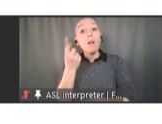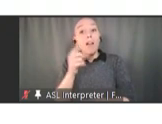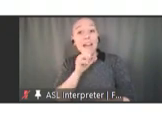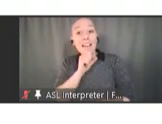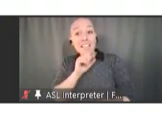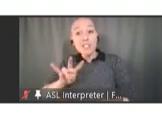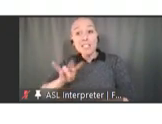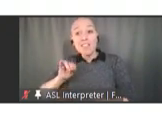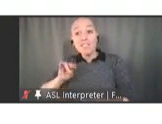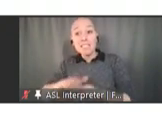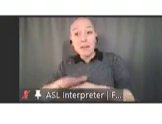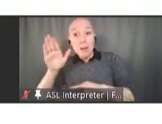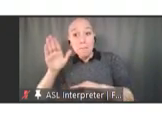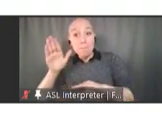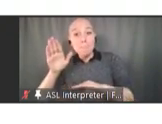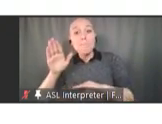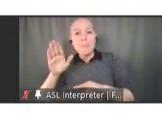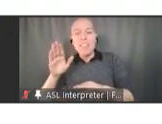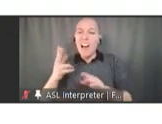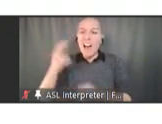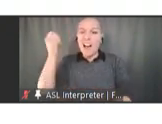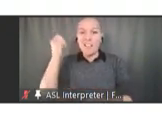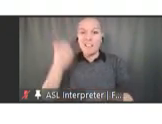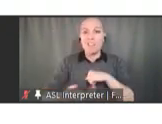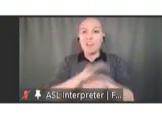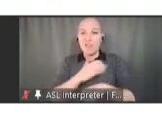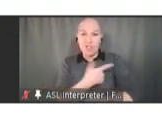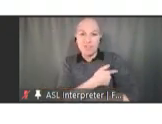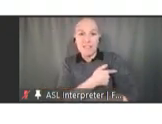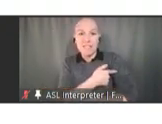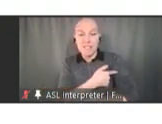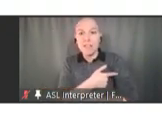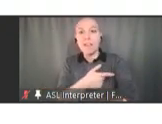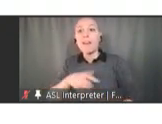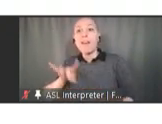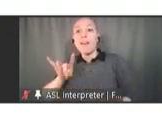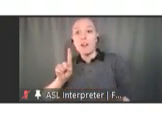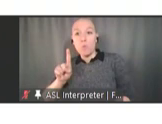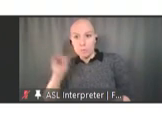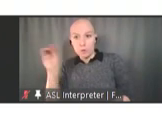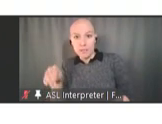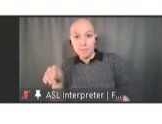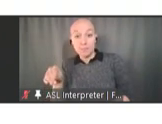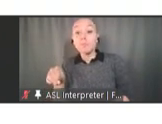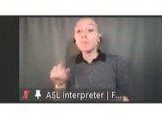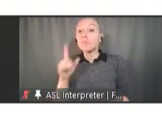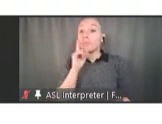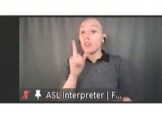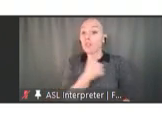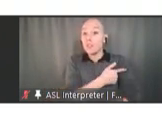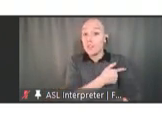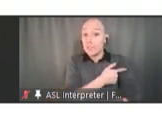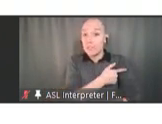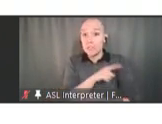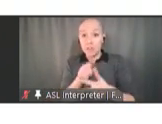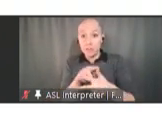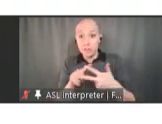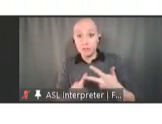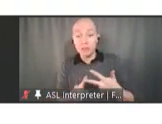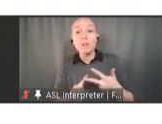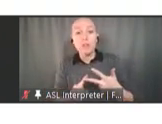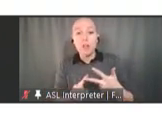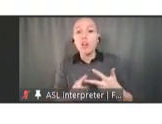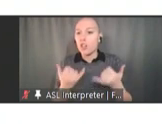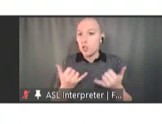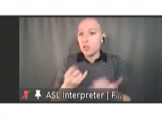at 81%. Four COVID-19 vaccines, Pfizer, Moderna, AstraZeneca, and Janssen, are currently approved